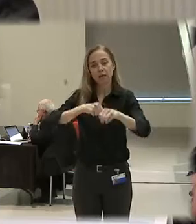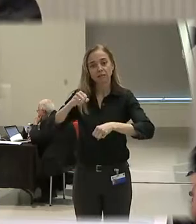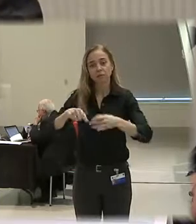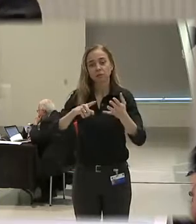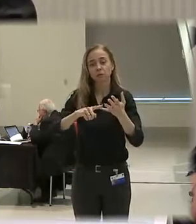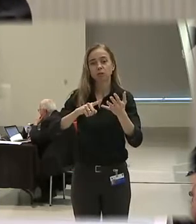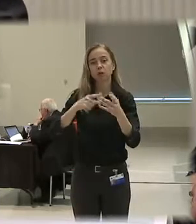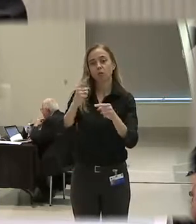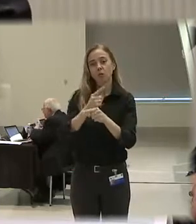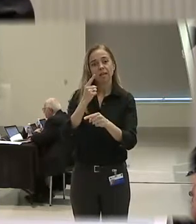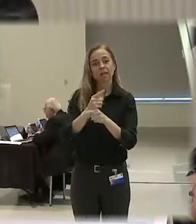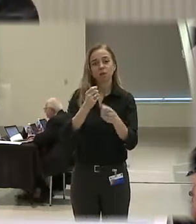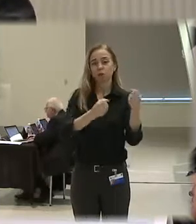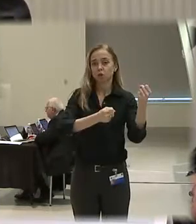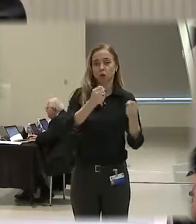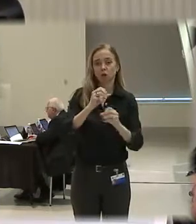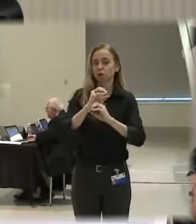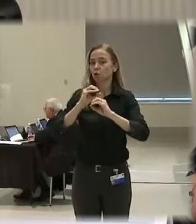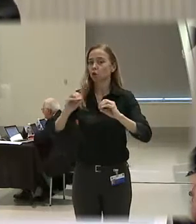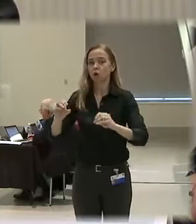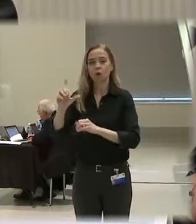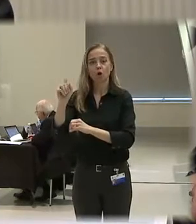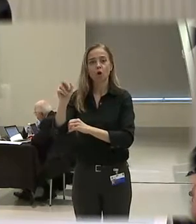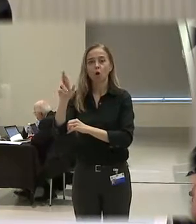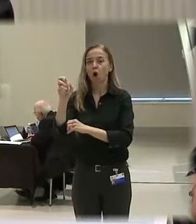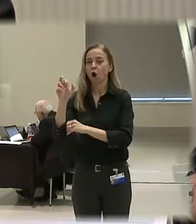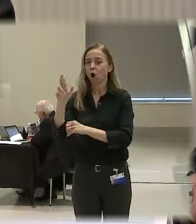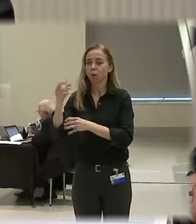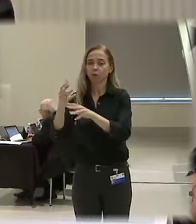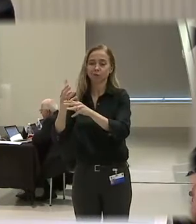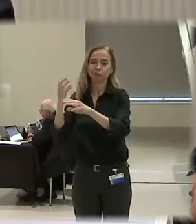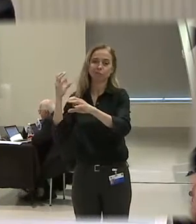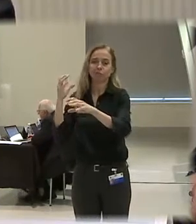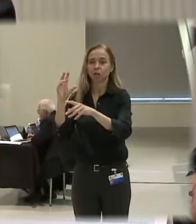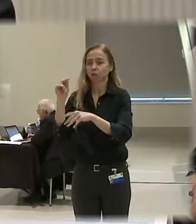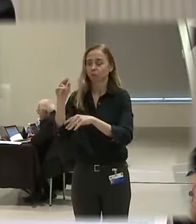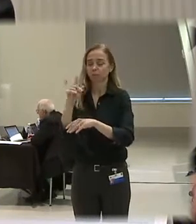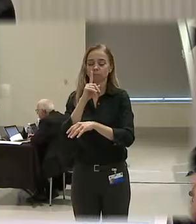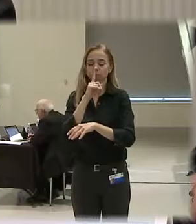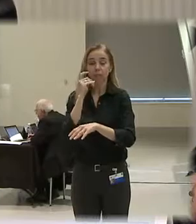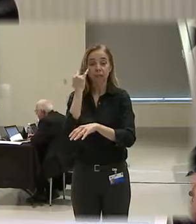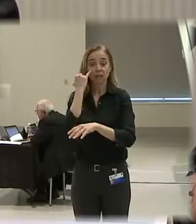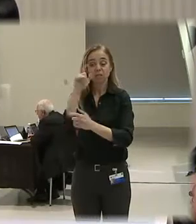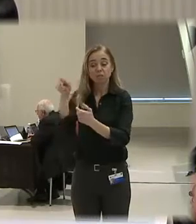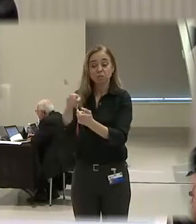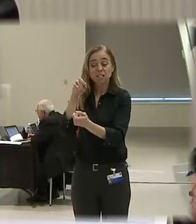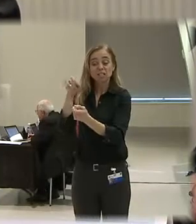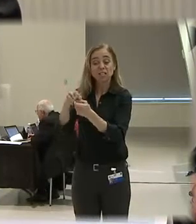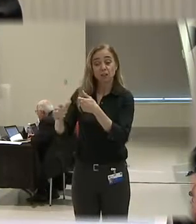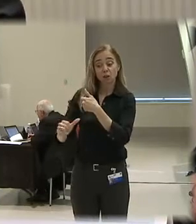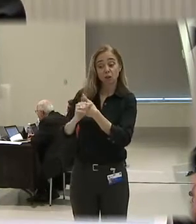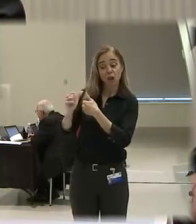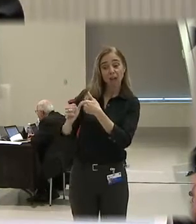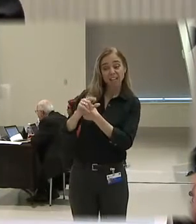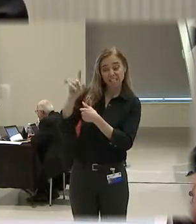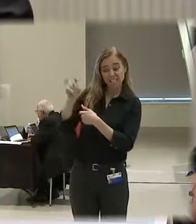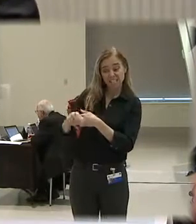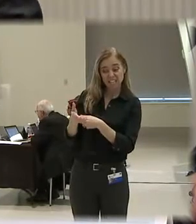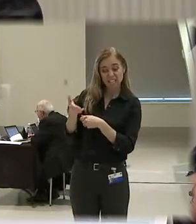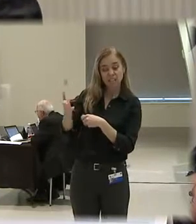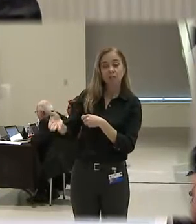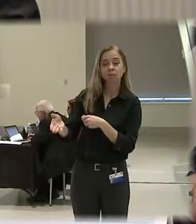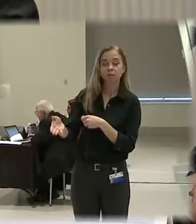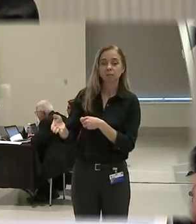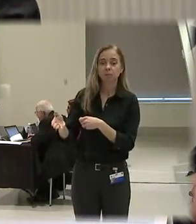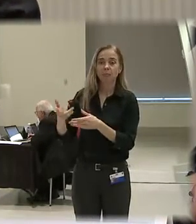not use armored vehicles for crowd control. If there is some specific threat that would indicate the need for an armored vehicle,